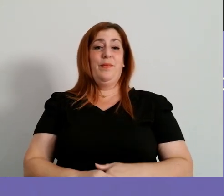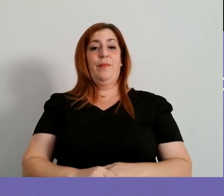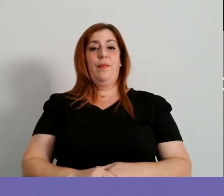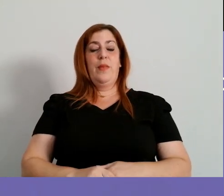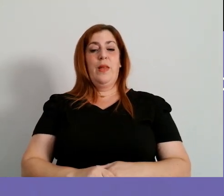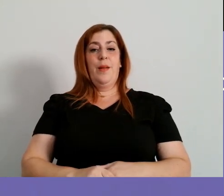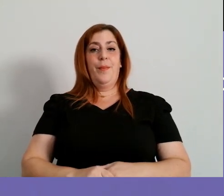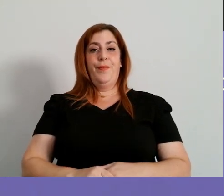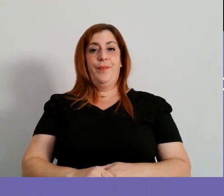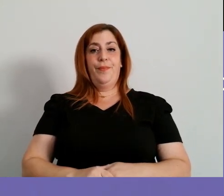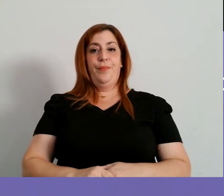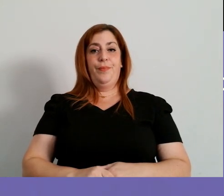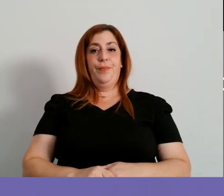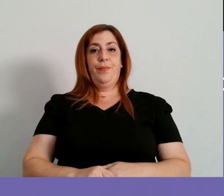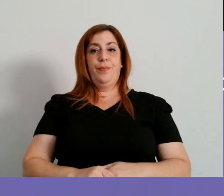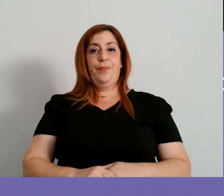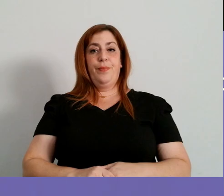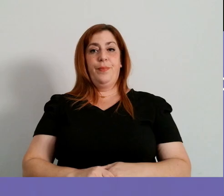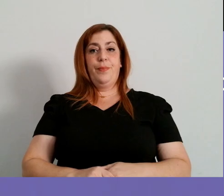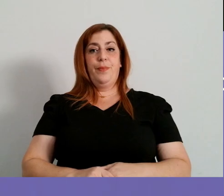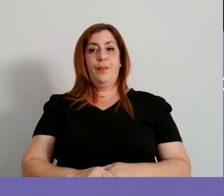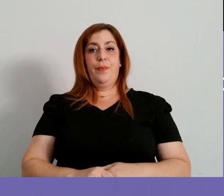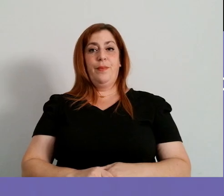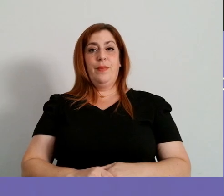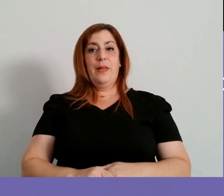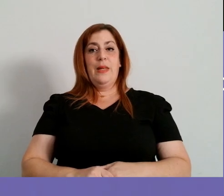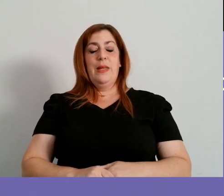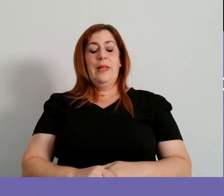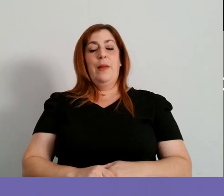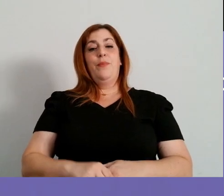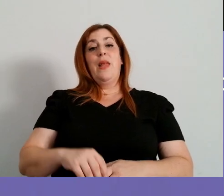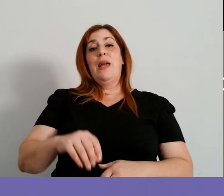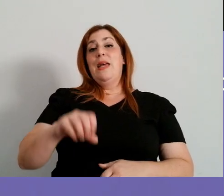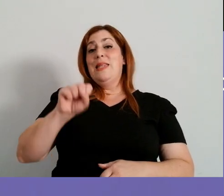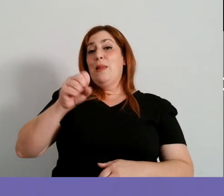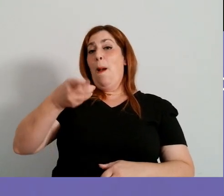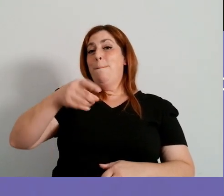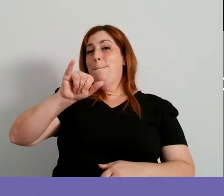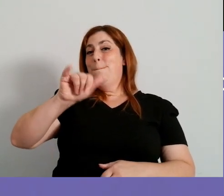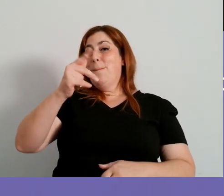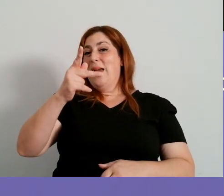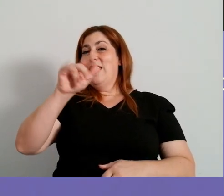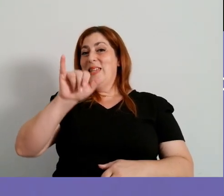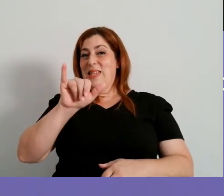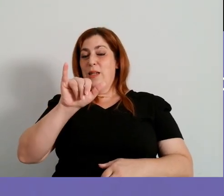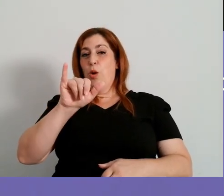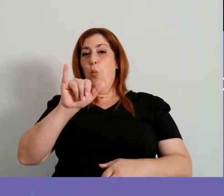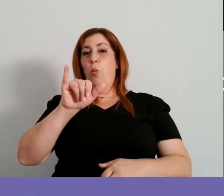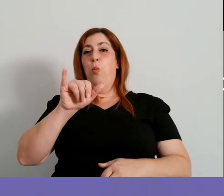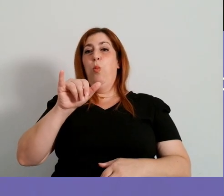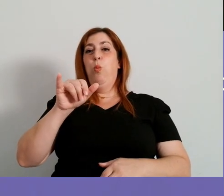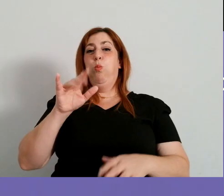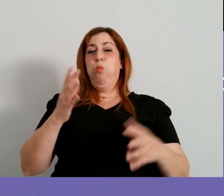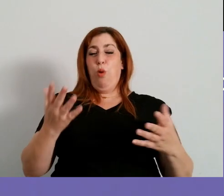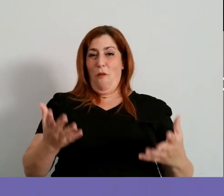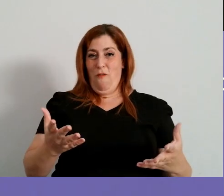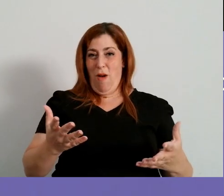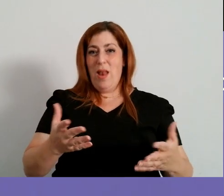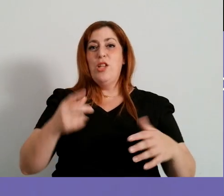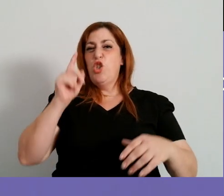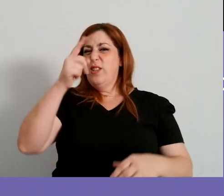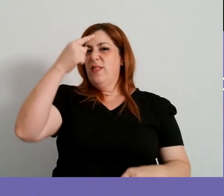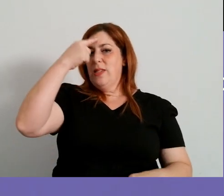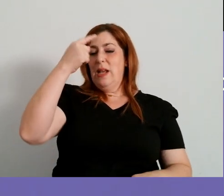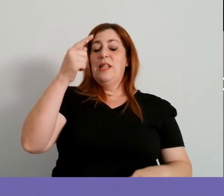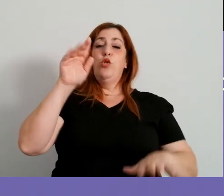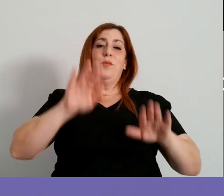Spiky profiles, which are when typically in autistic people, we are very good at some things and very not